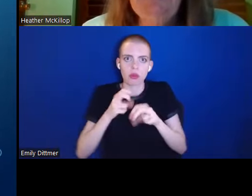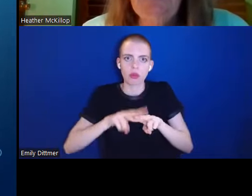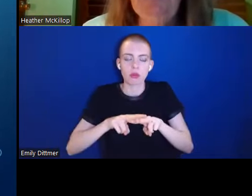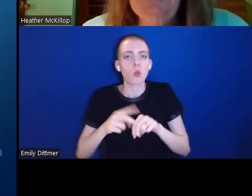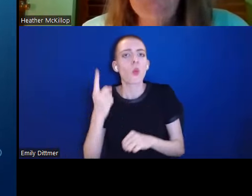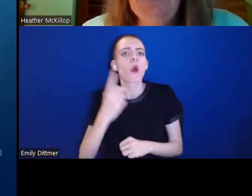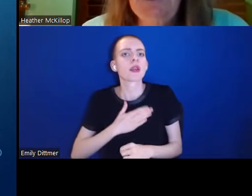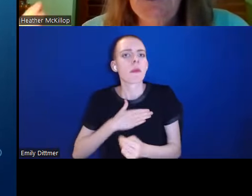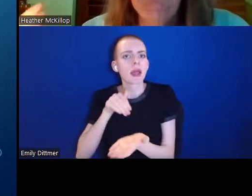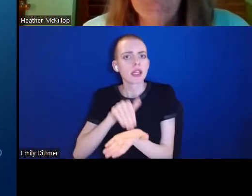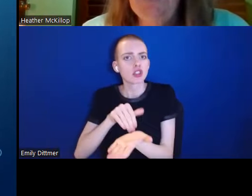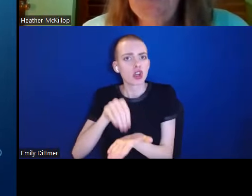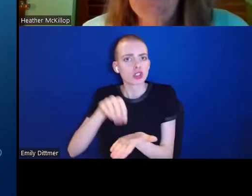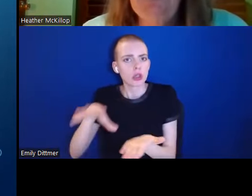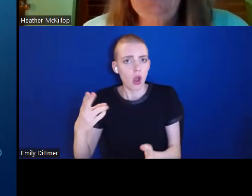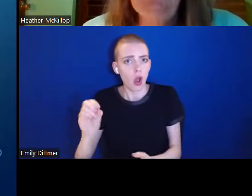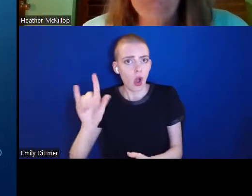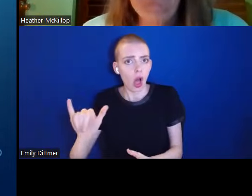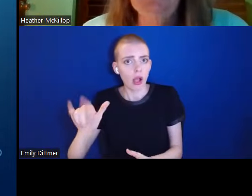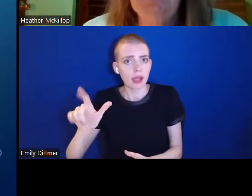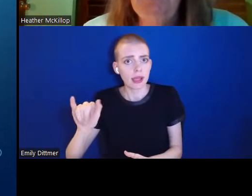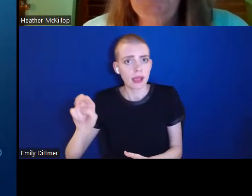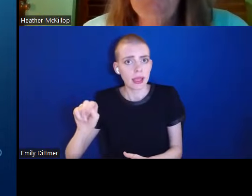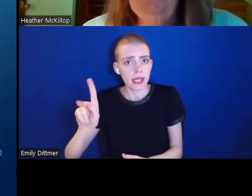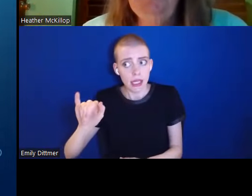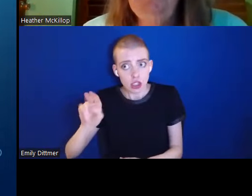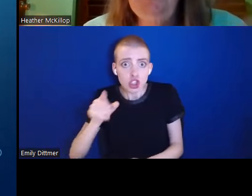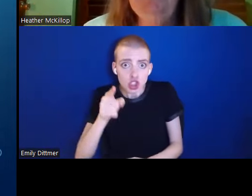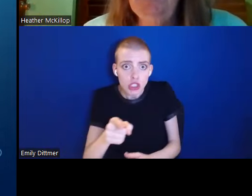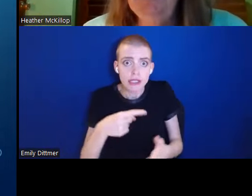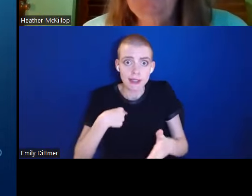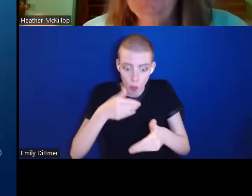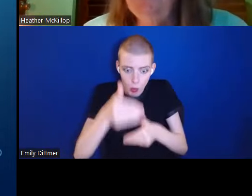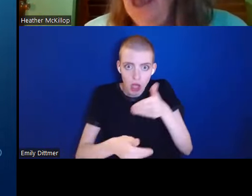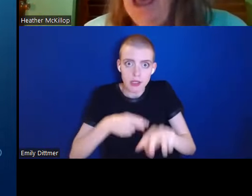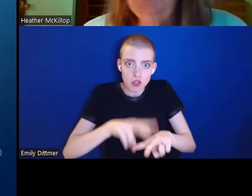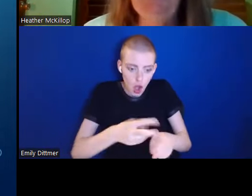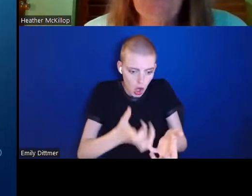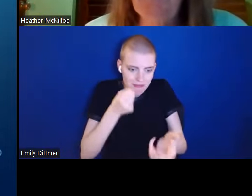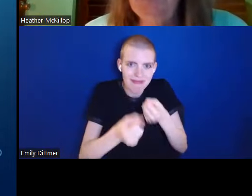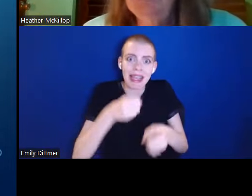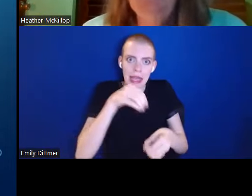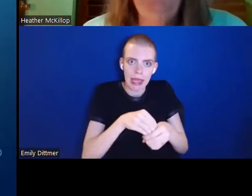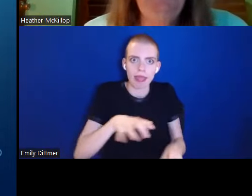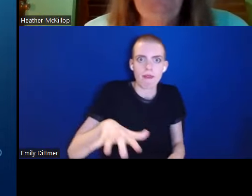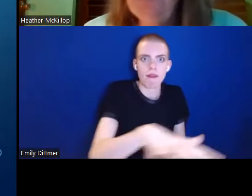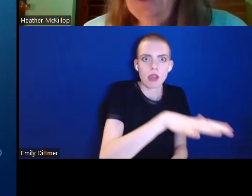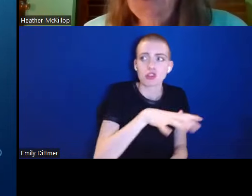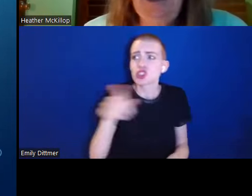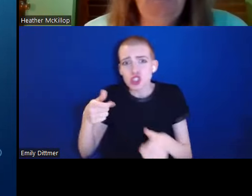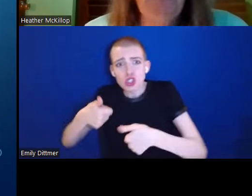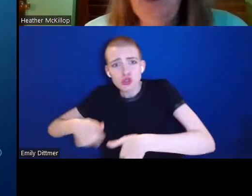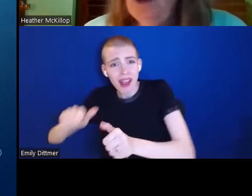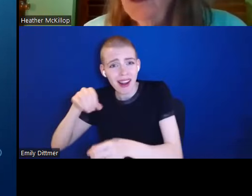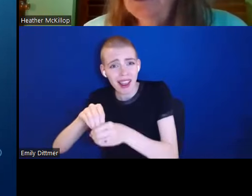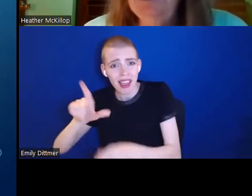Lincoln, is currently doing desalination in the field, because she did it in the lab and discovered things